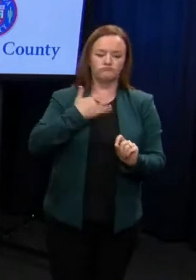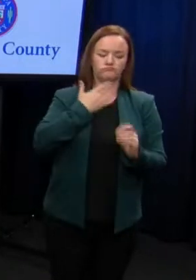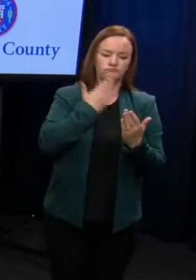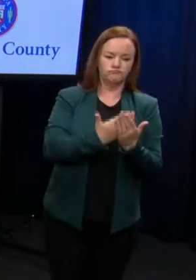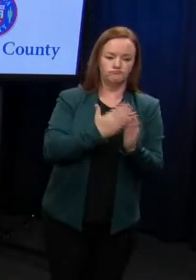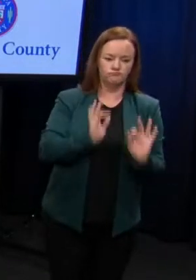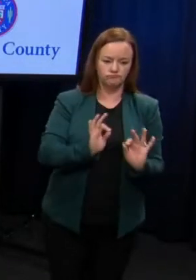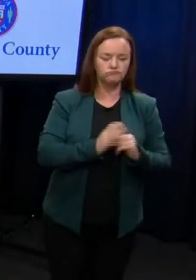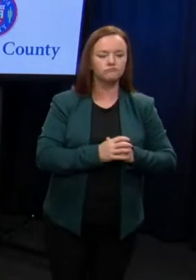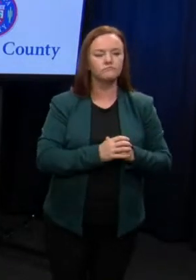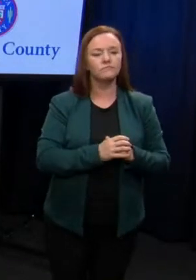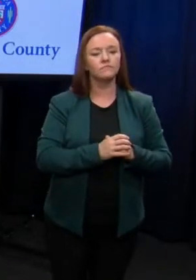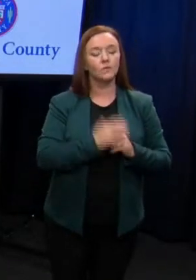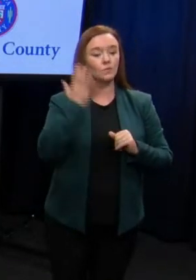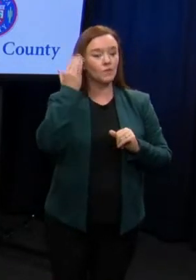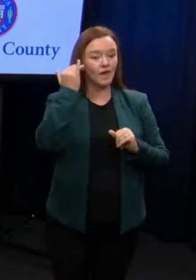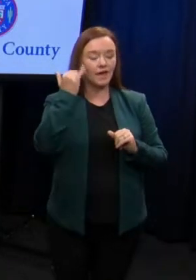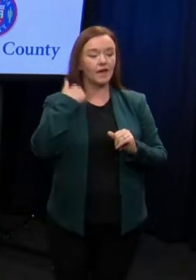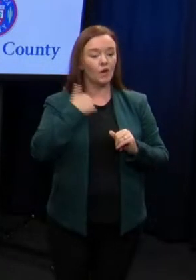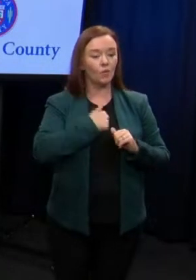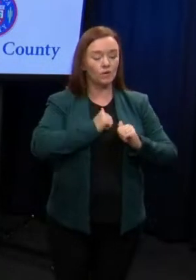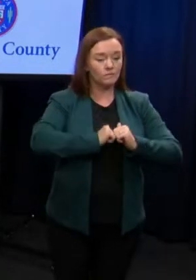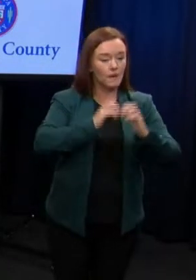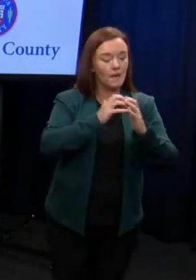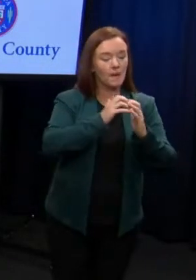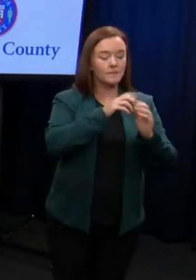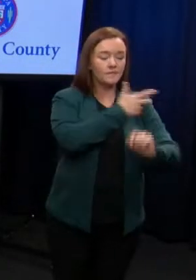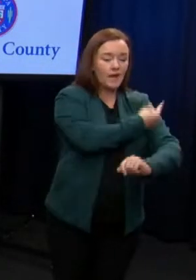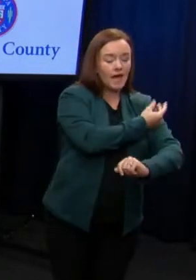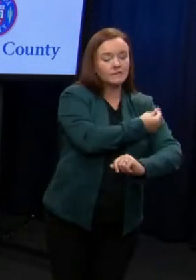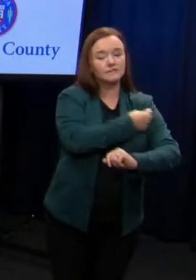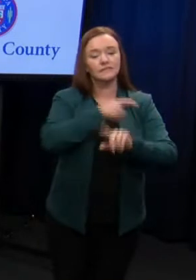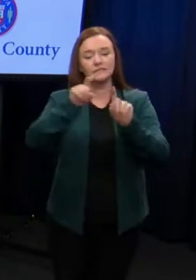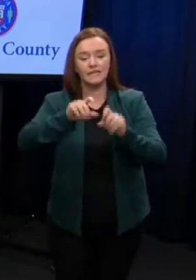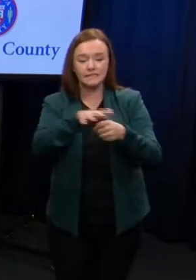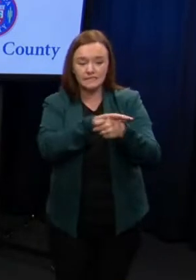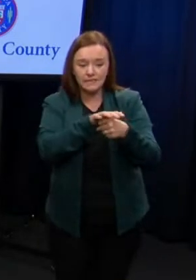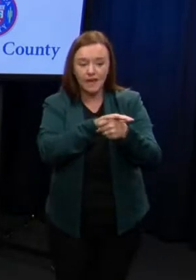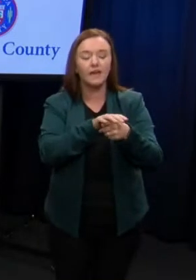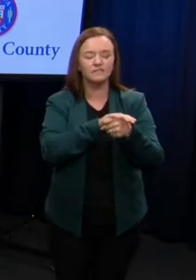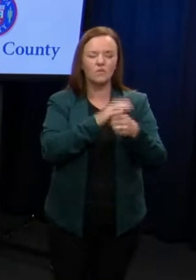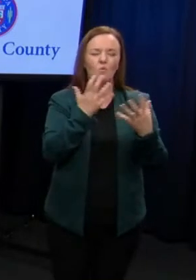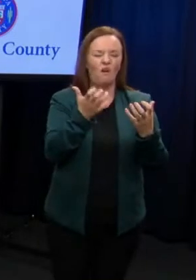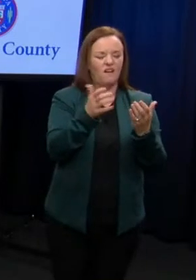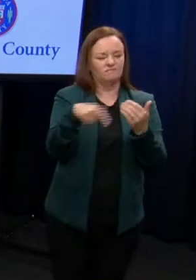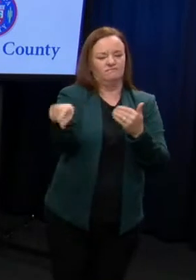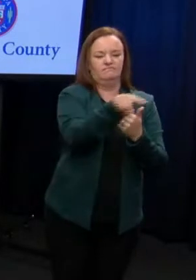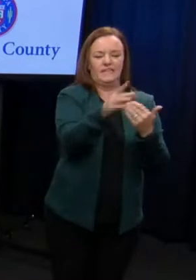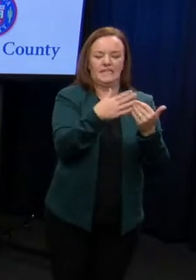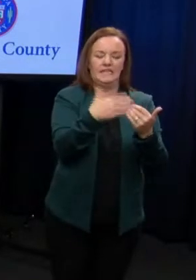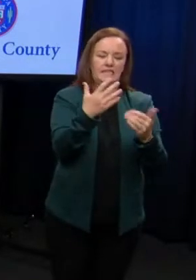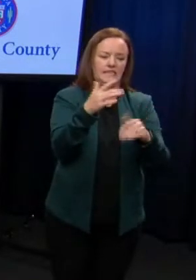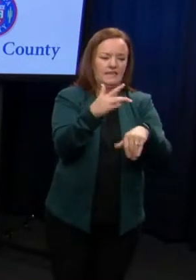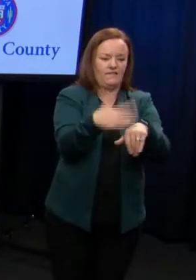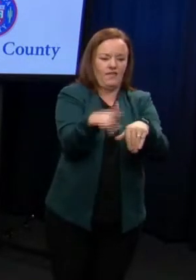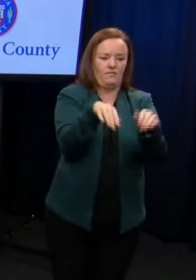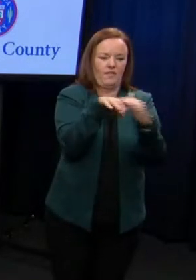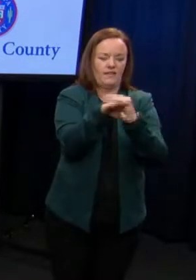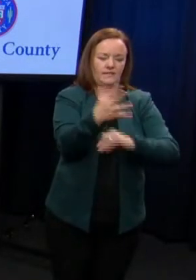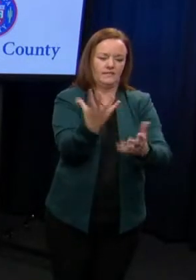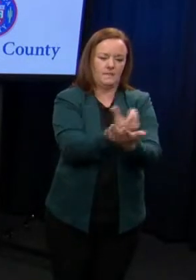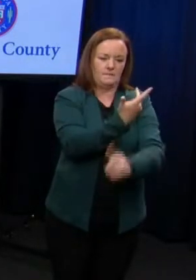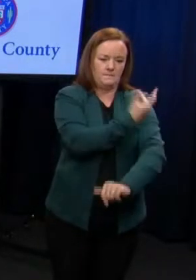sure that vaccines and tests are as available as possible, and so that we can prevent and identify infections to reduce